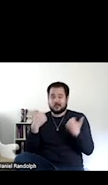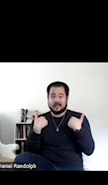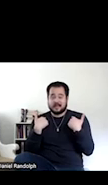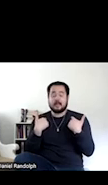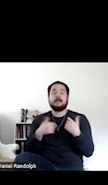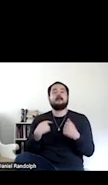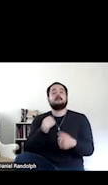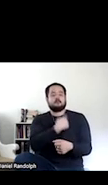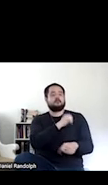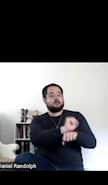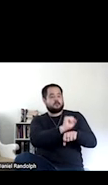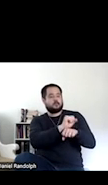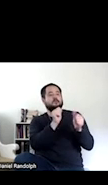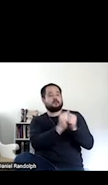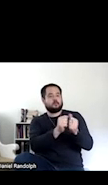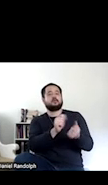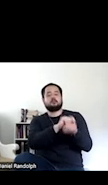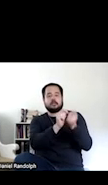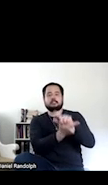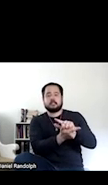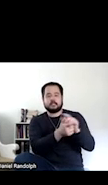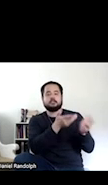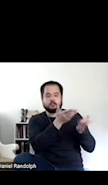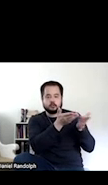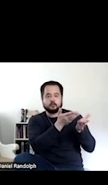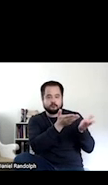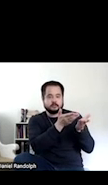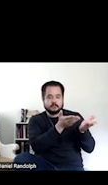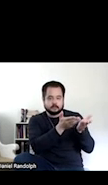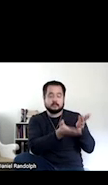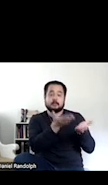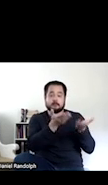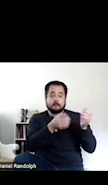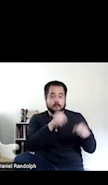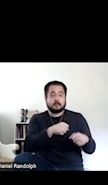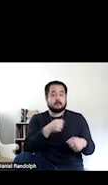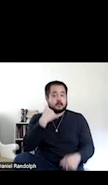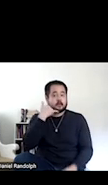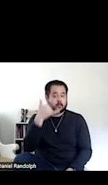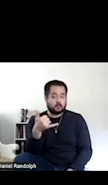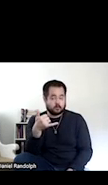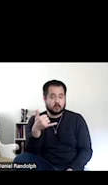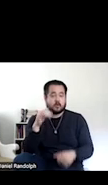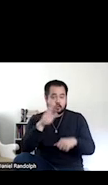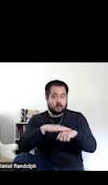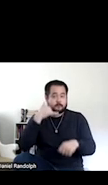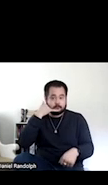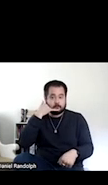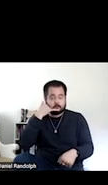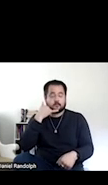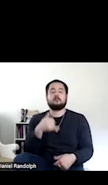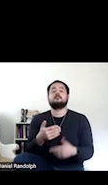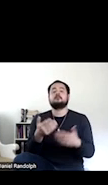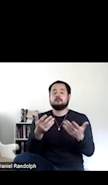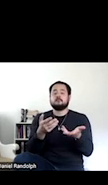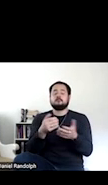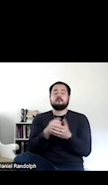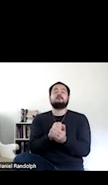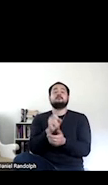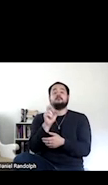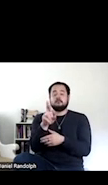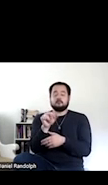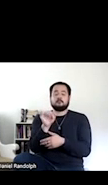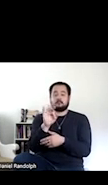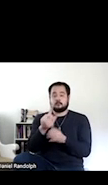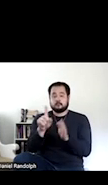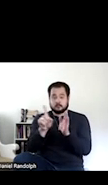do it on the phone, as well as when we come out to the house, we can prepare. We could install the smoke alarms while the individual